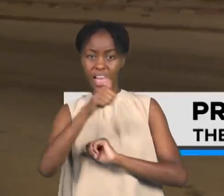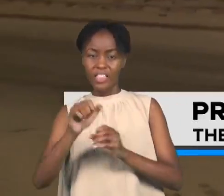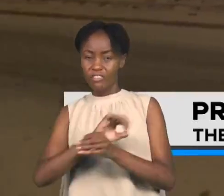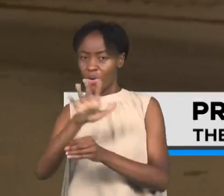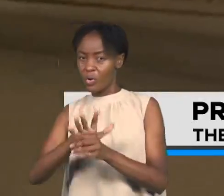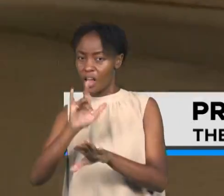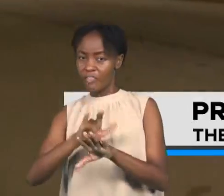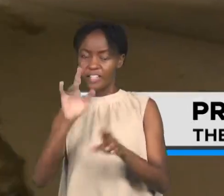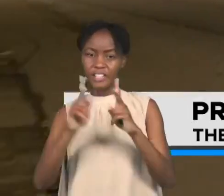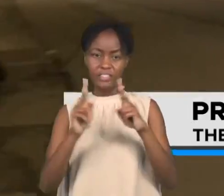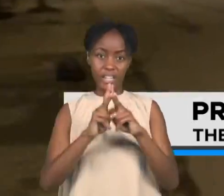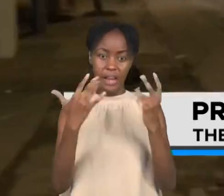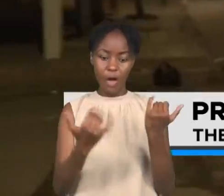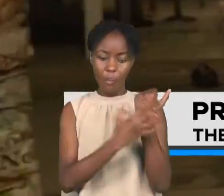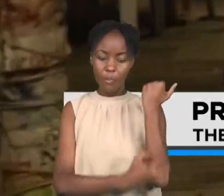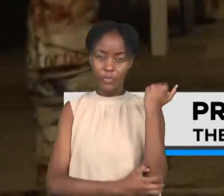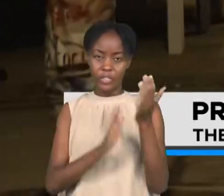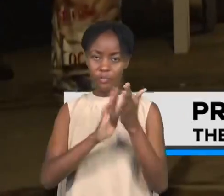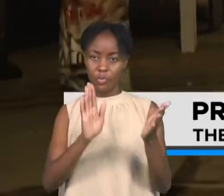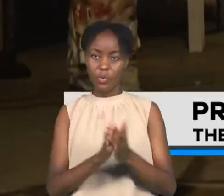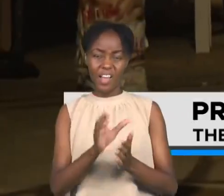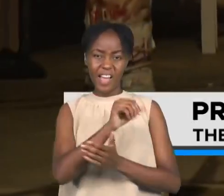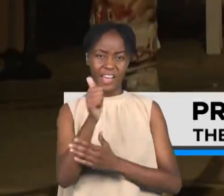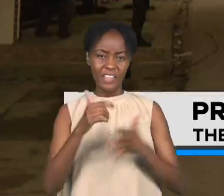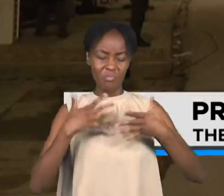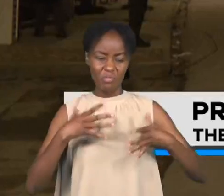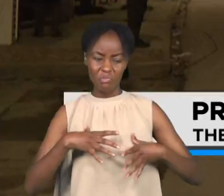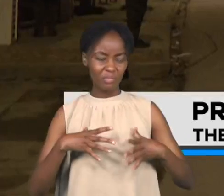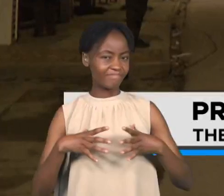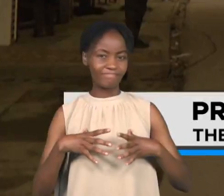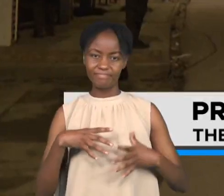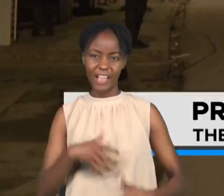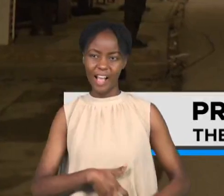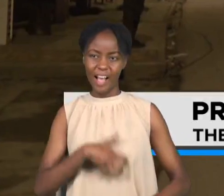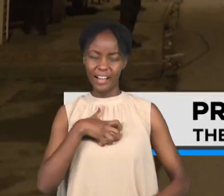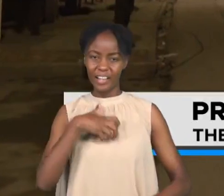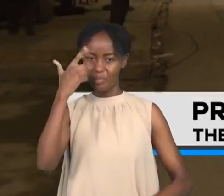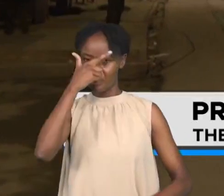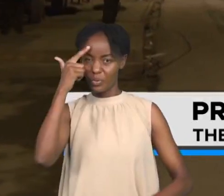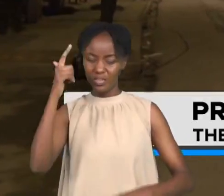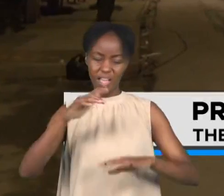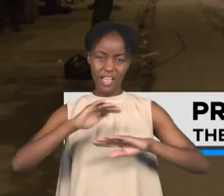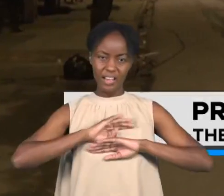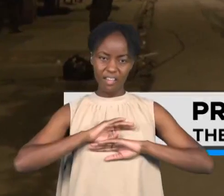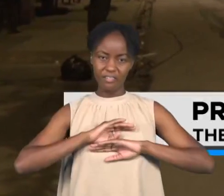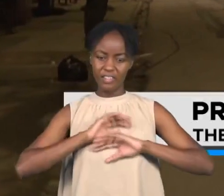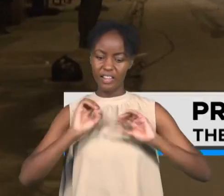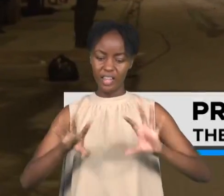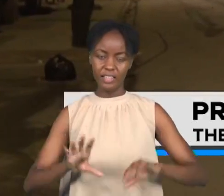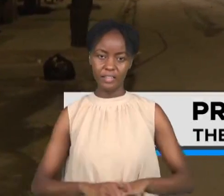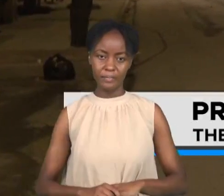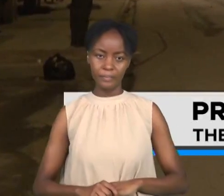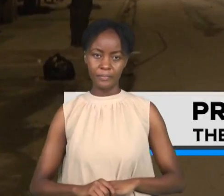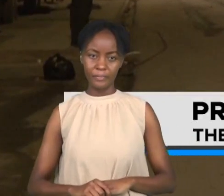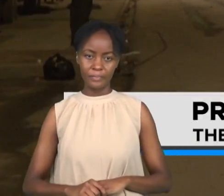has deepened poverty. Widespread popular discontent is now driving many to leave. Robert Ouma, Switch TV News.